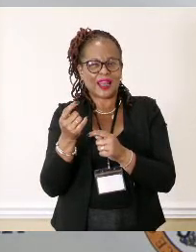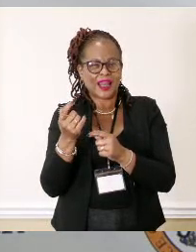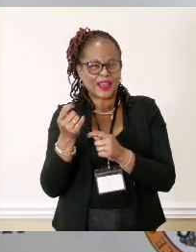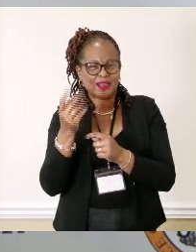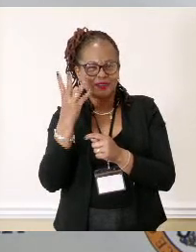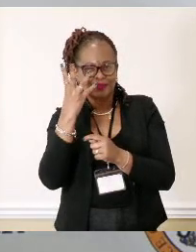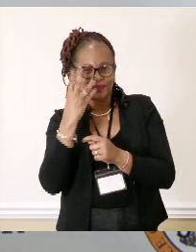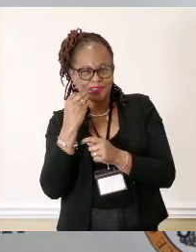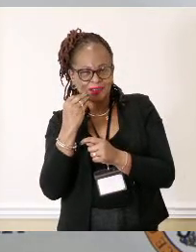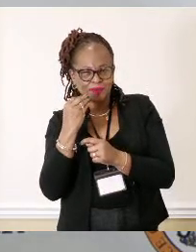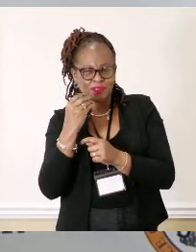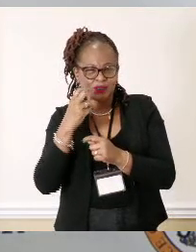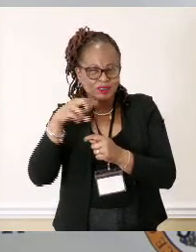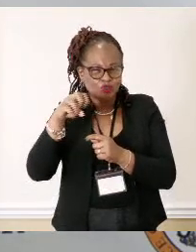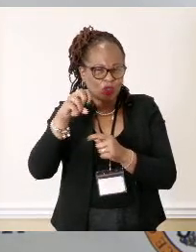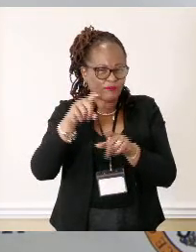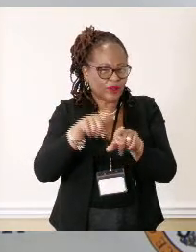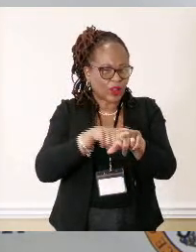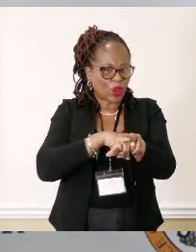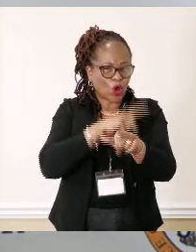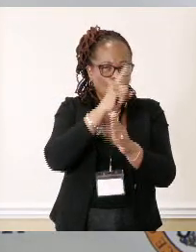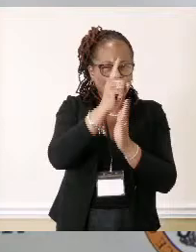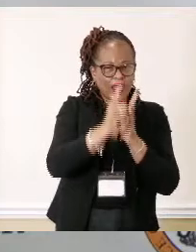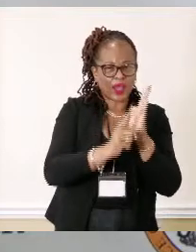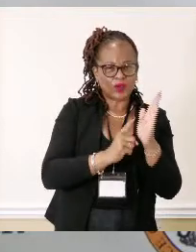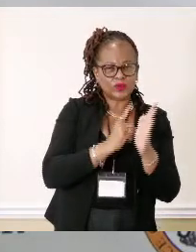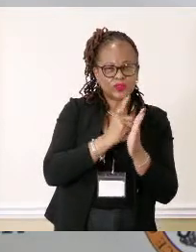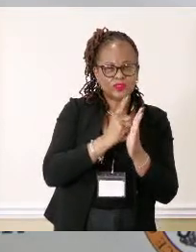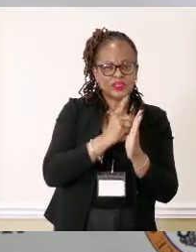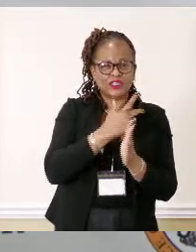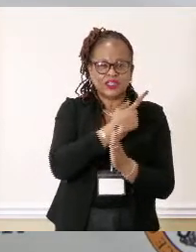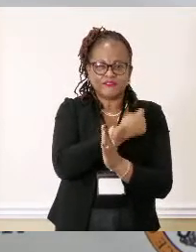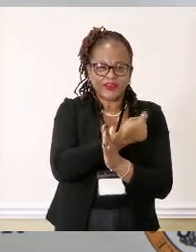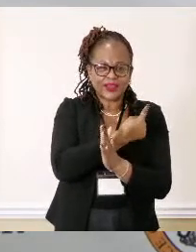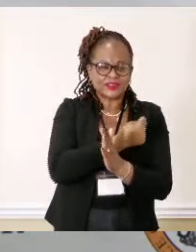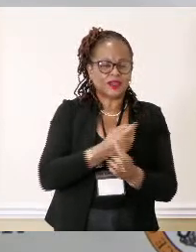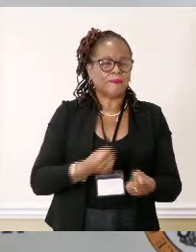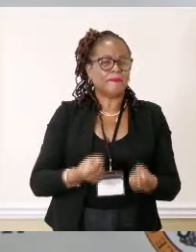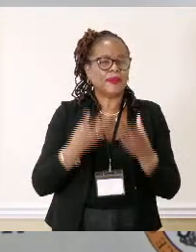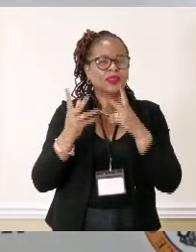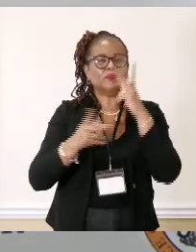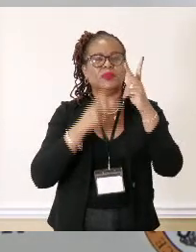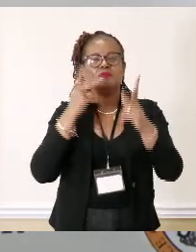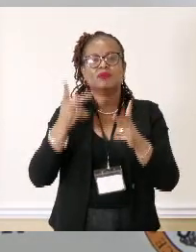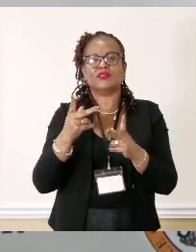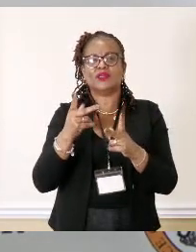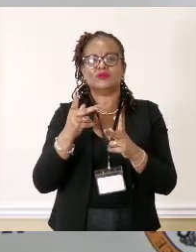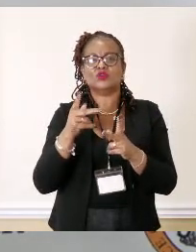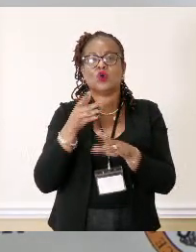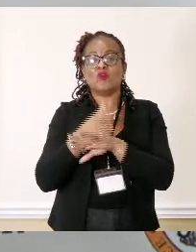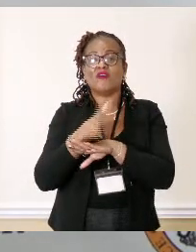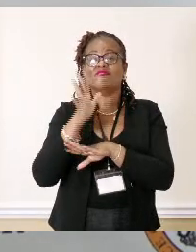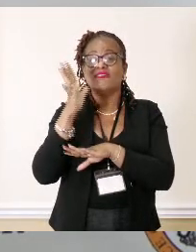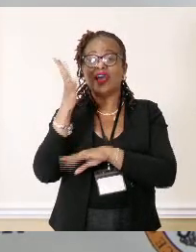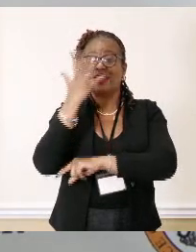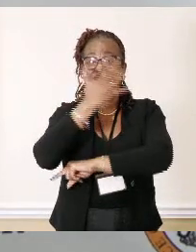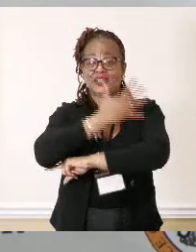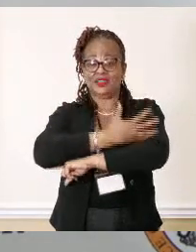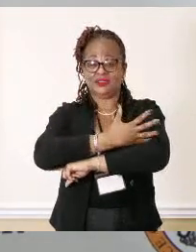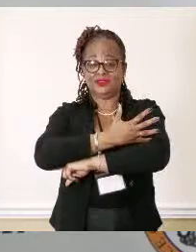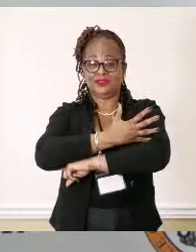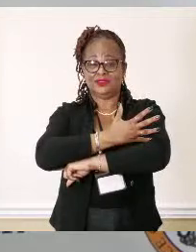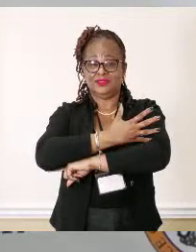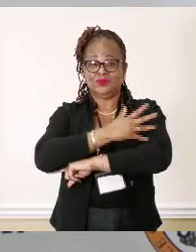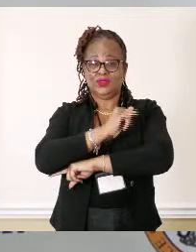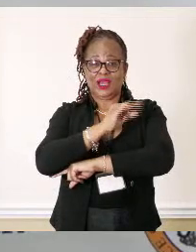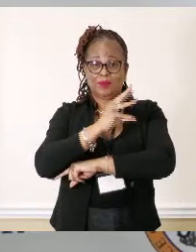They traveled long hours. They vaccinated many people, and that was over a 5-day period. We did